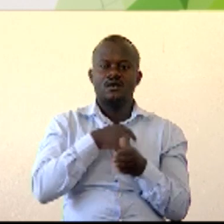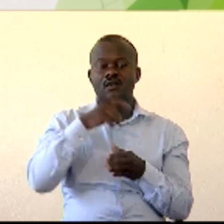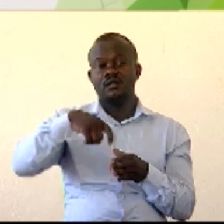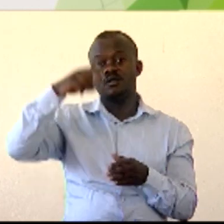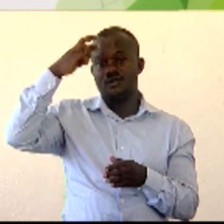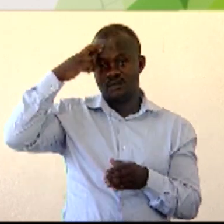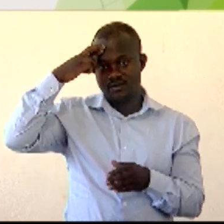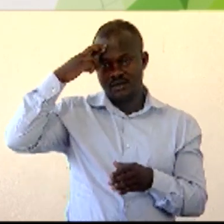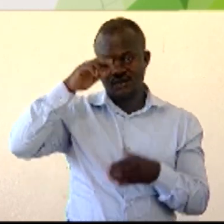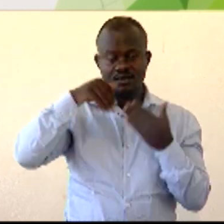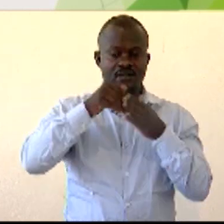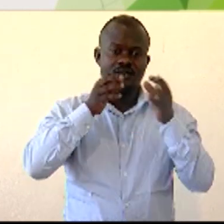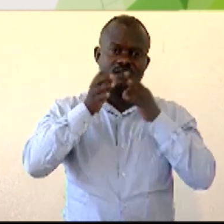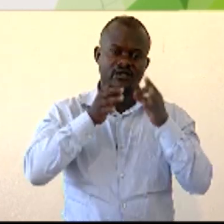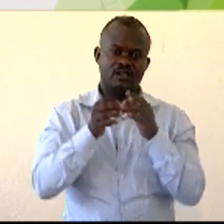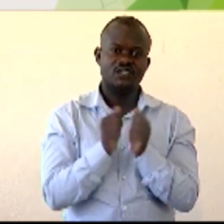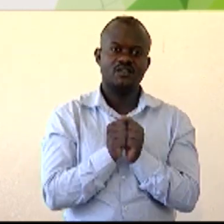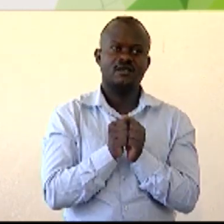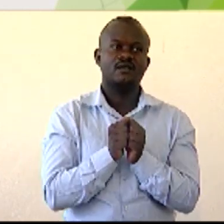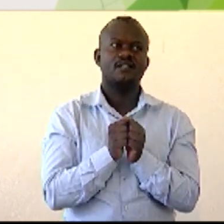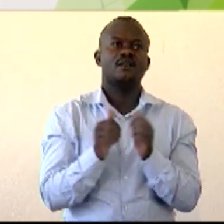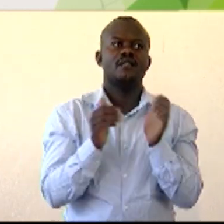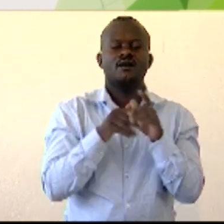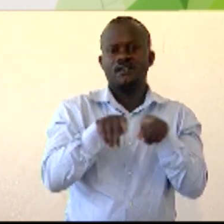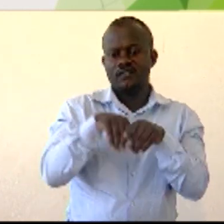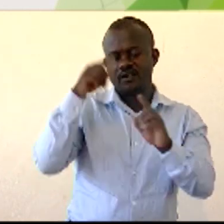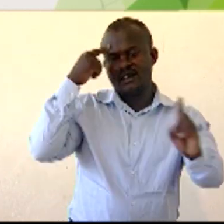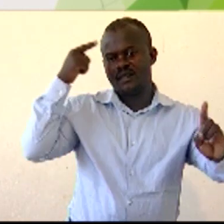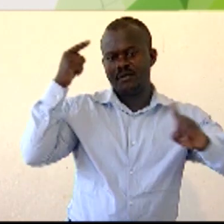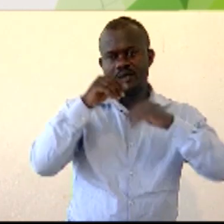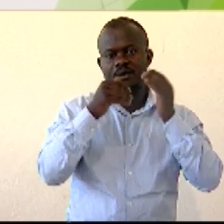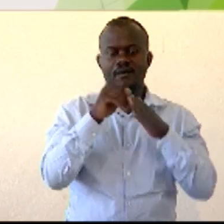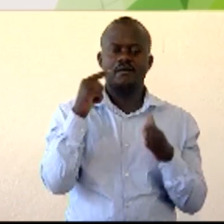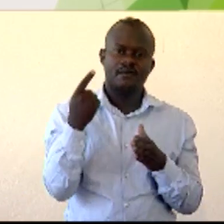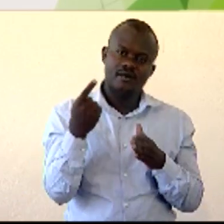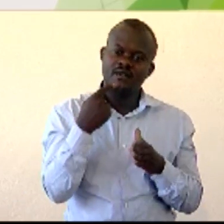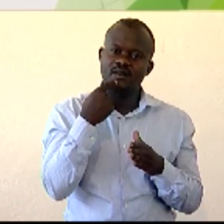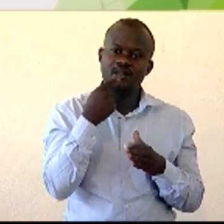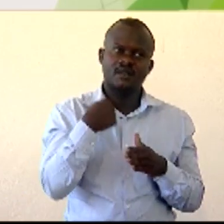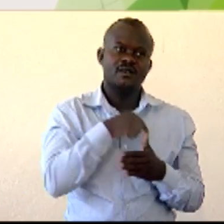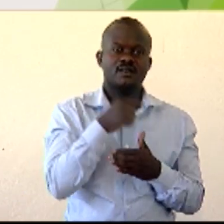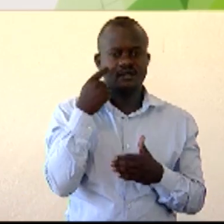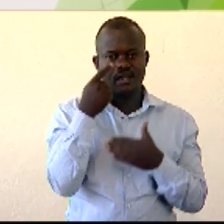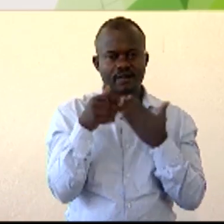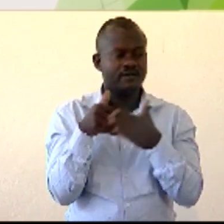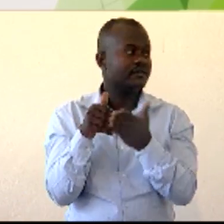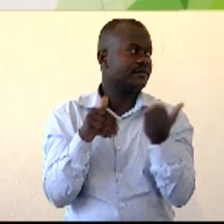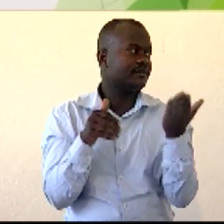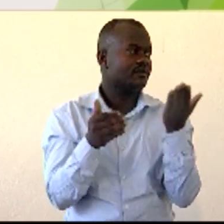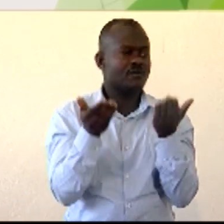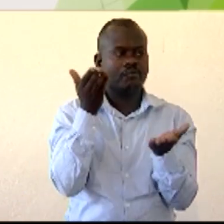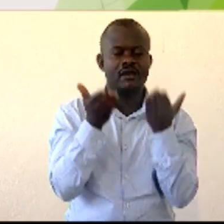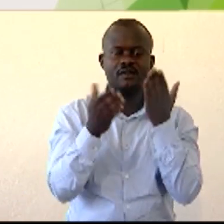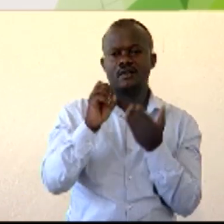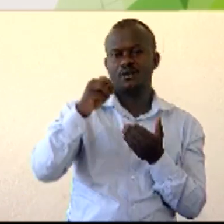remember? The definition and even the purposes. 1, we said balancing